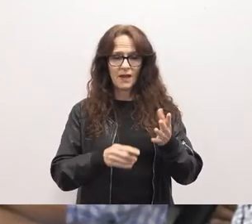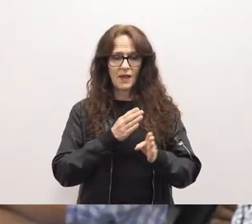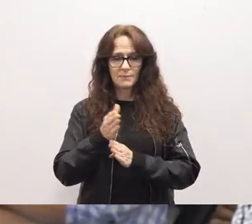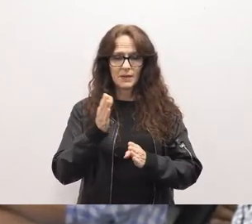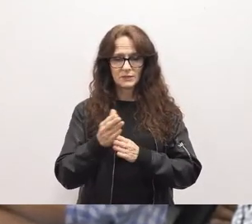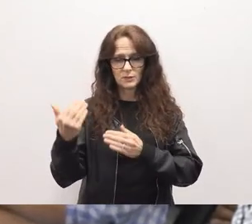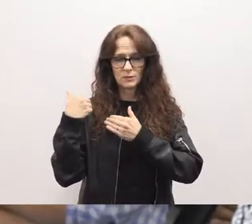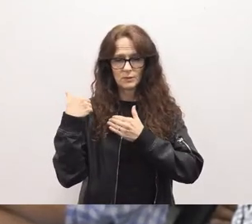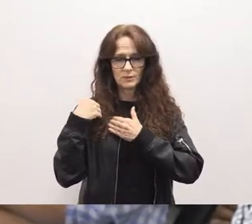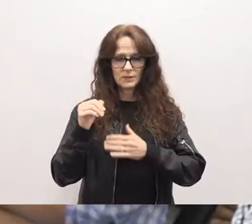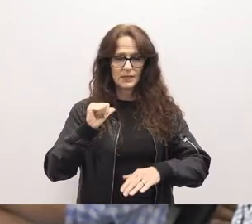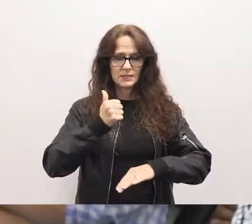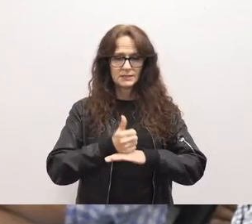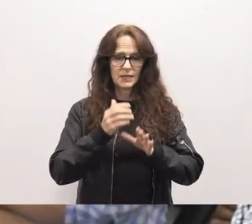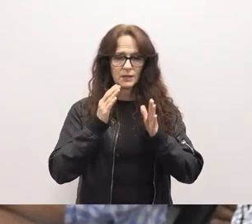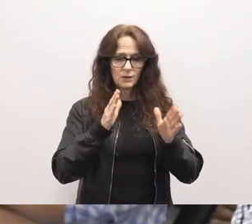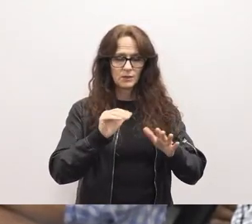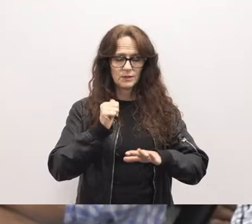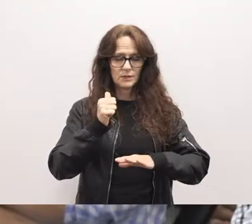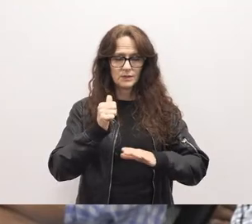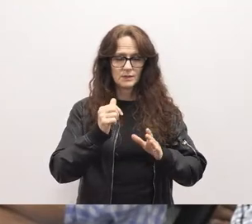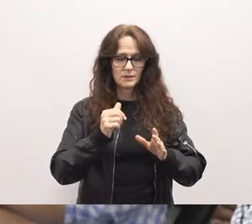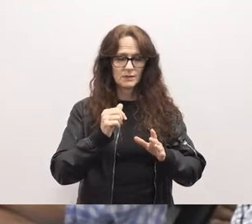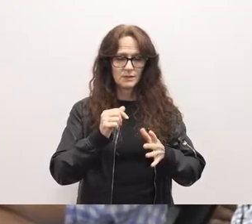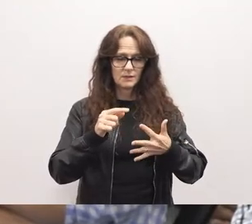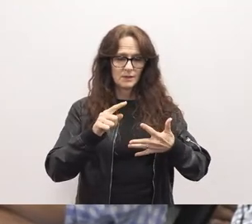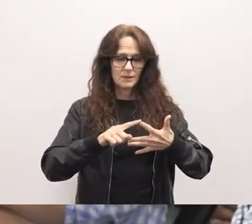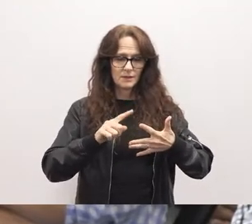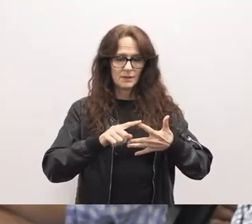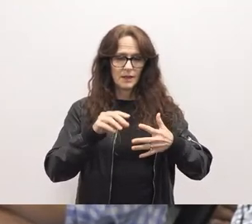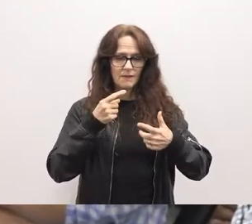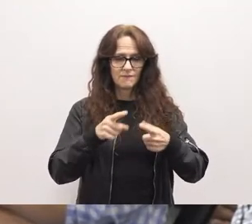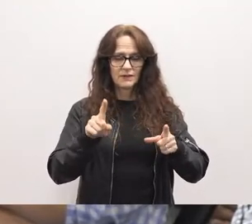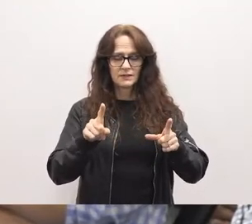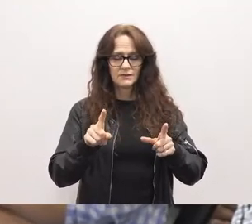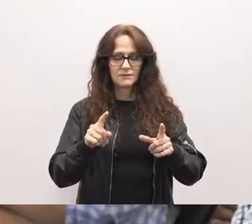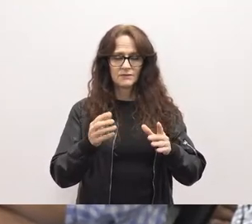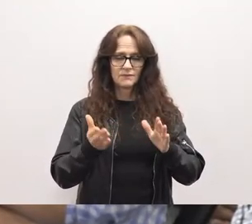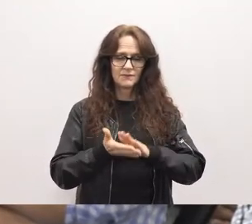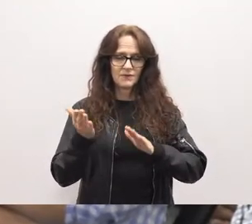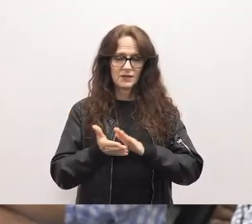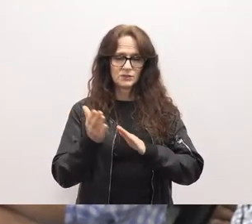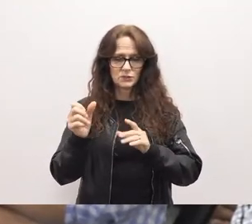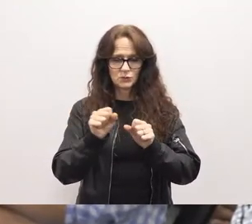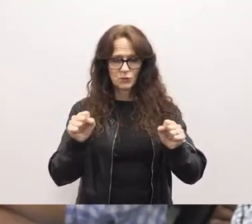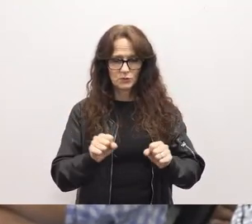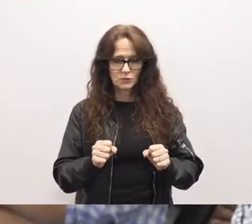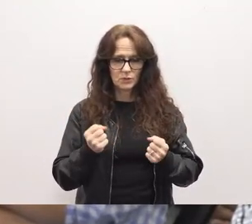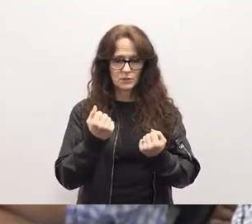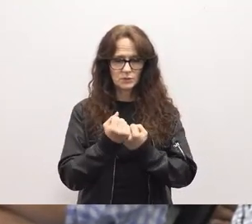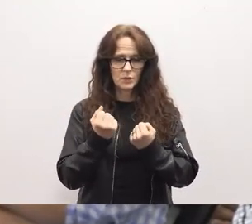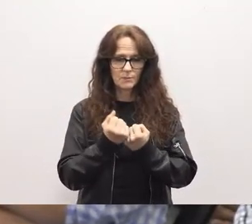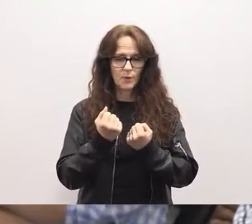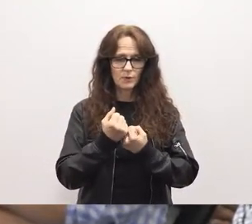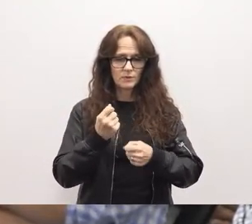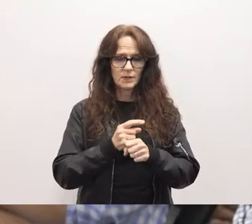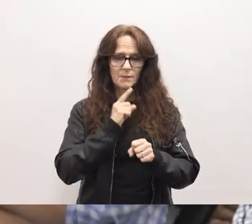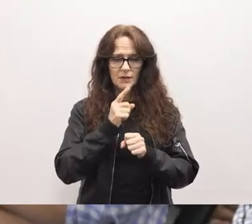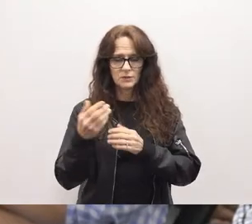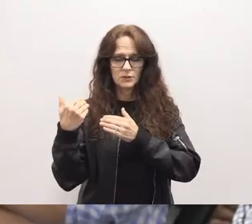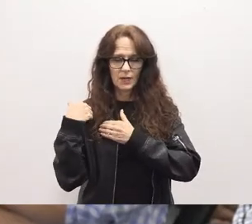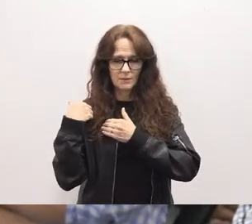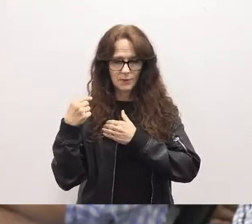responsibilities: setting direction, establishing effective and efficient structures, providing support, ensuring